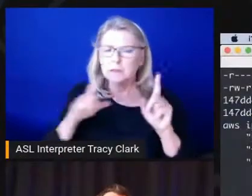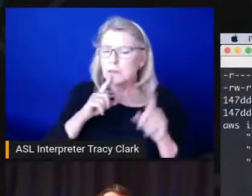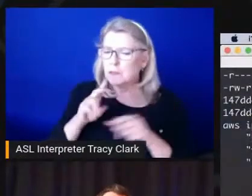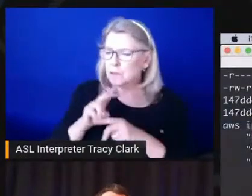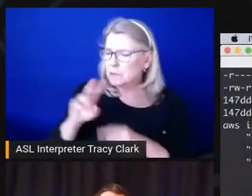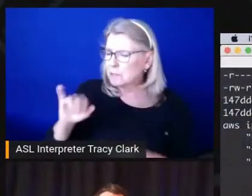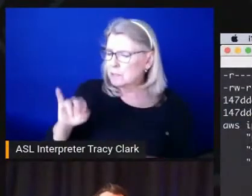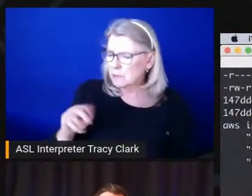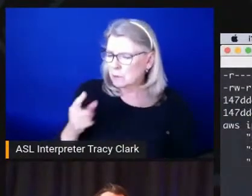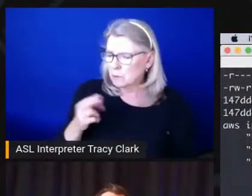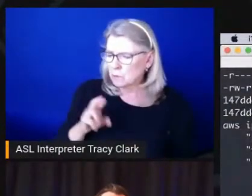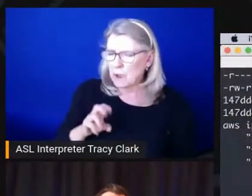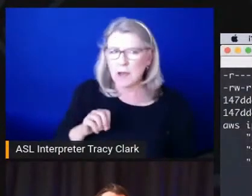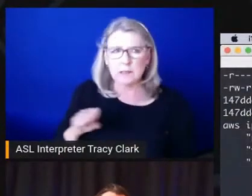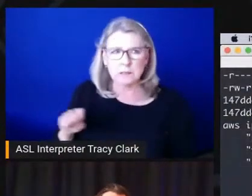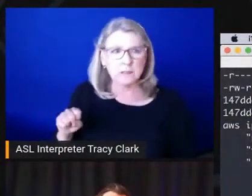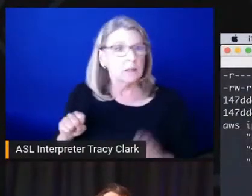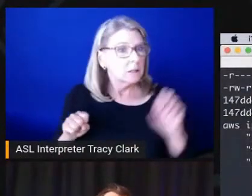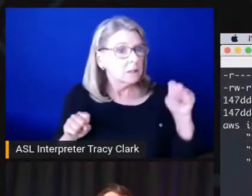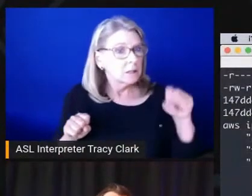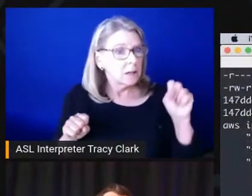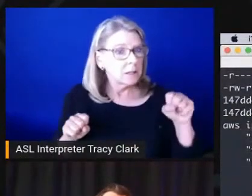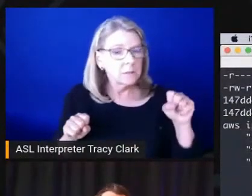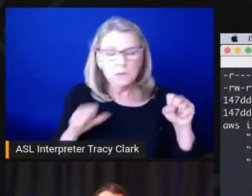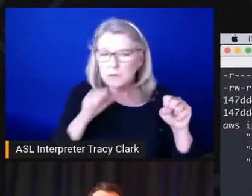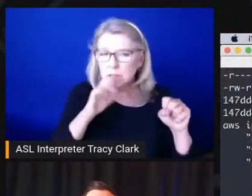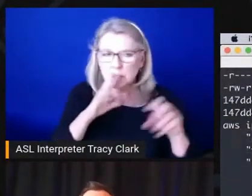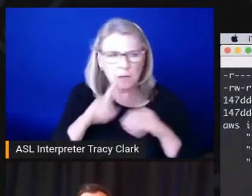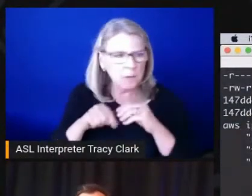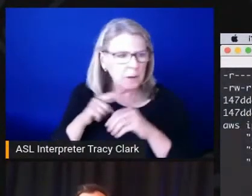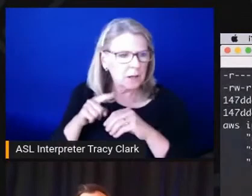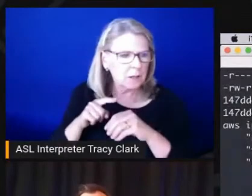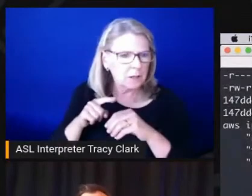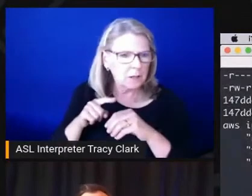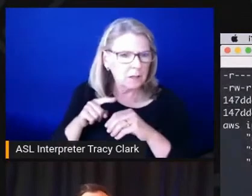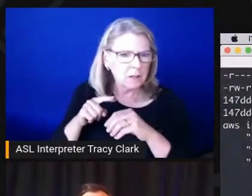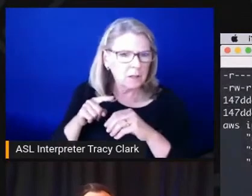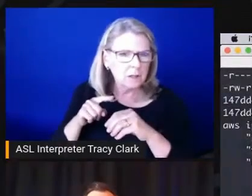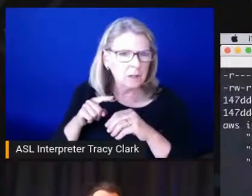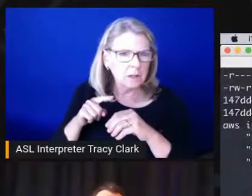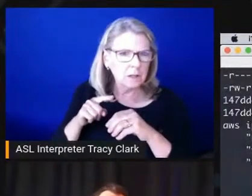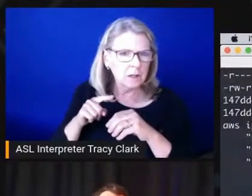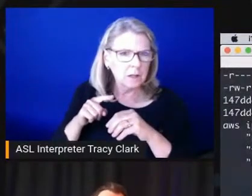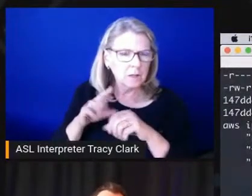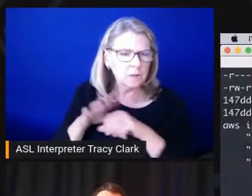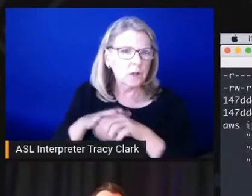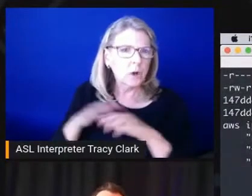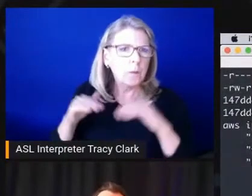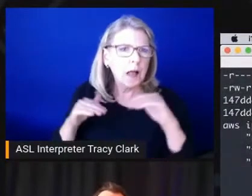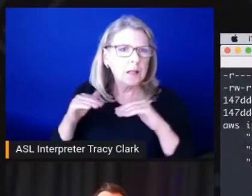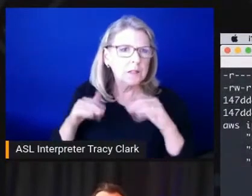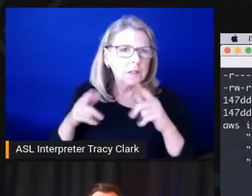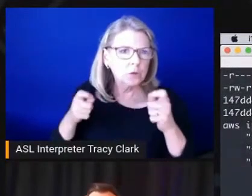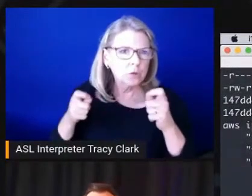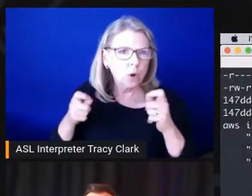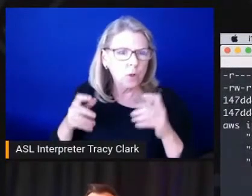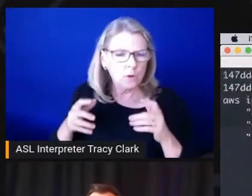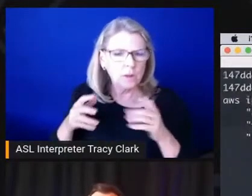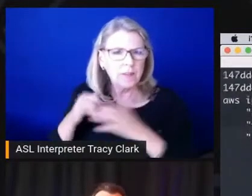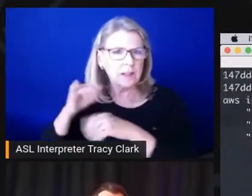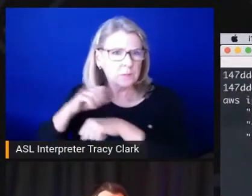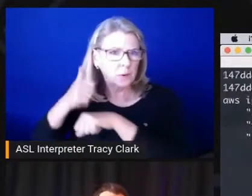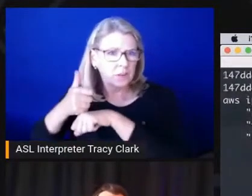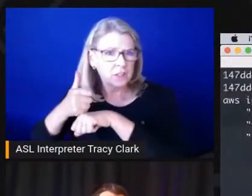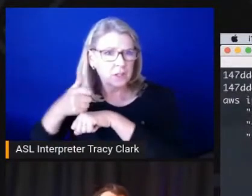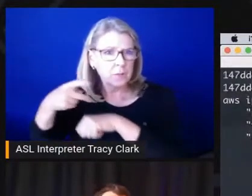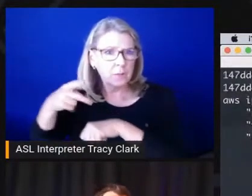Yes. But you didn't mention you're using the AWS load balancer controller, which provisions that load balancer from as an ingress type, which is neat. Which, if